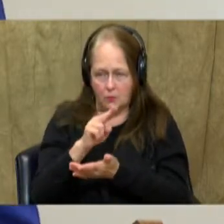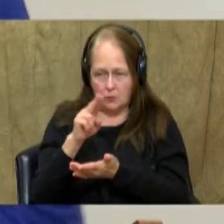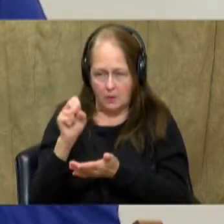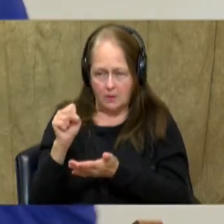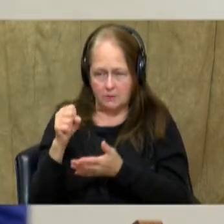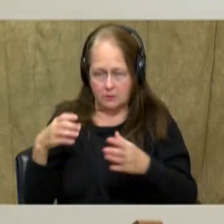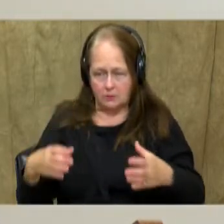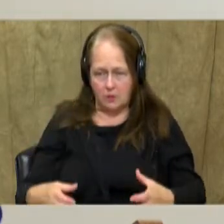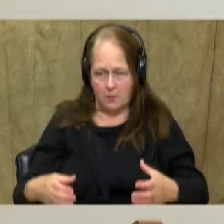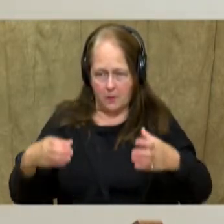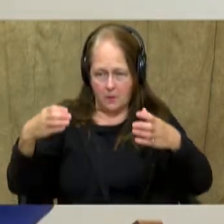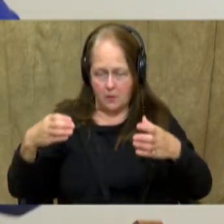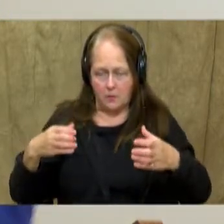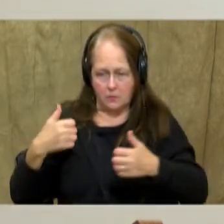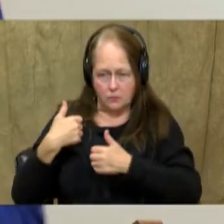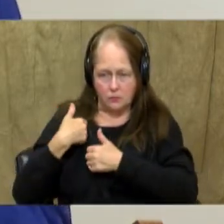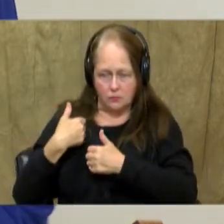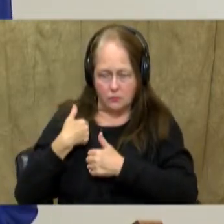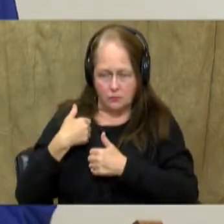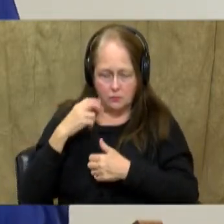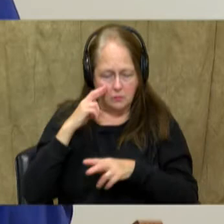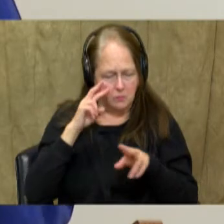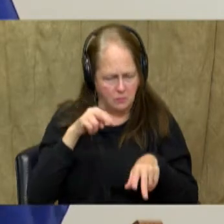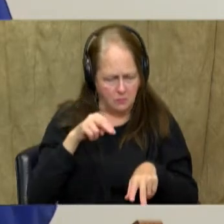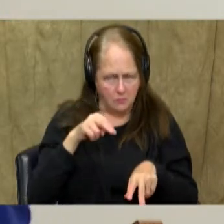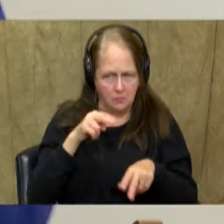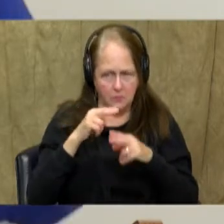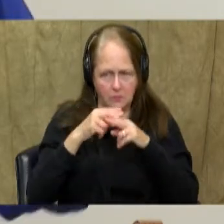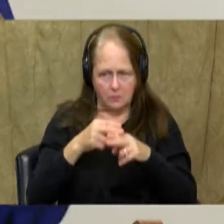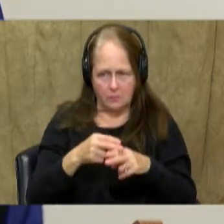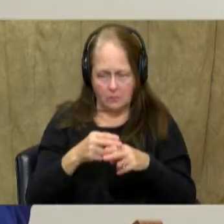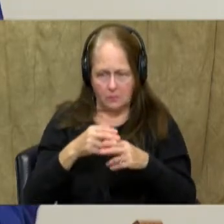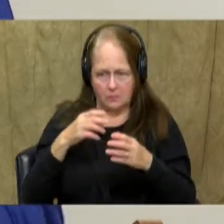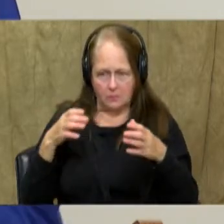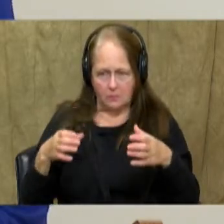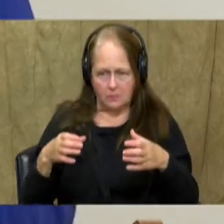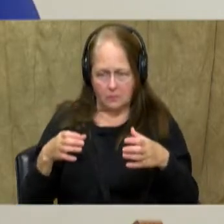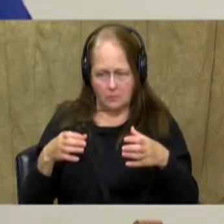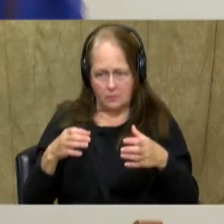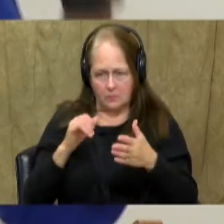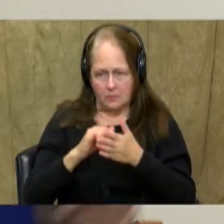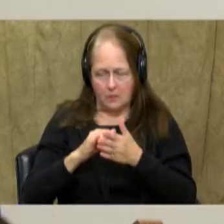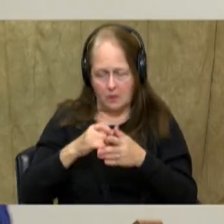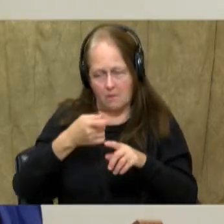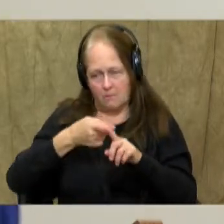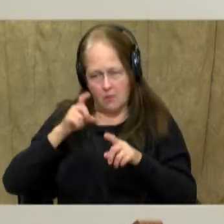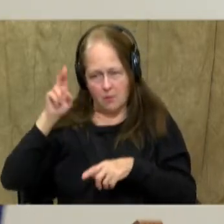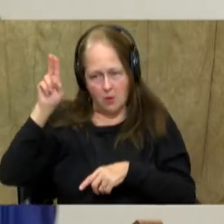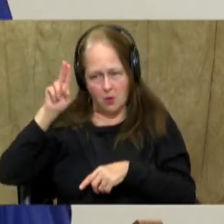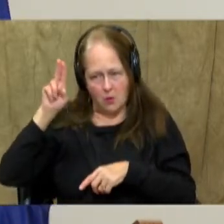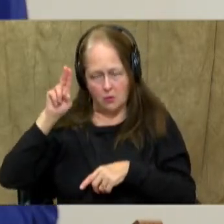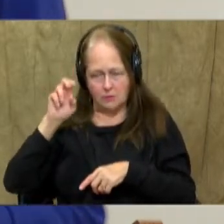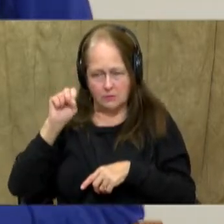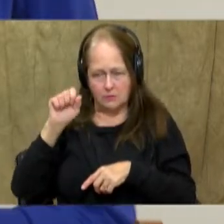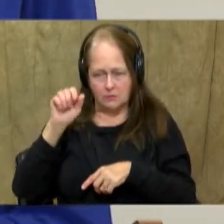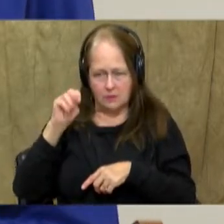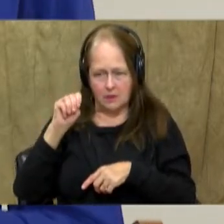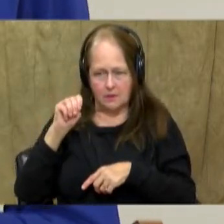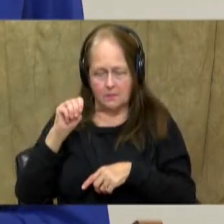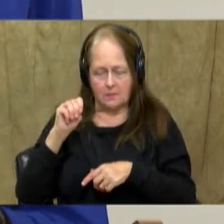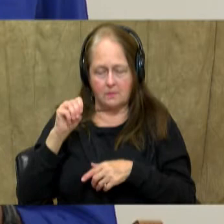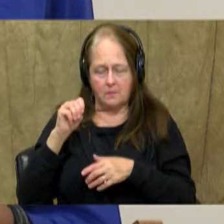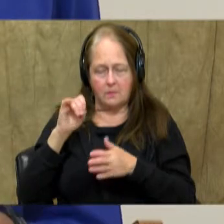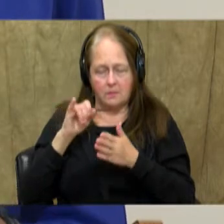barrels. Well, the soldiers, they kind of looked at it and they nicknamed the barrels, well, that's from Uncle Sam. And it kind of